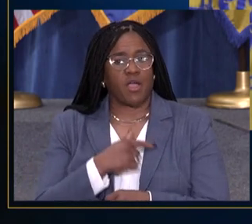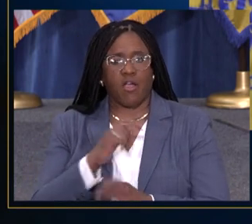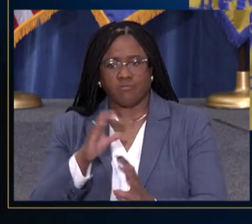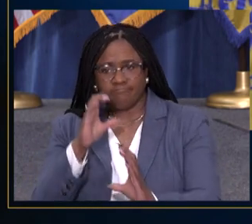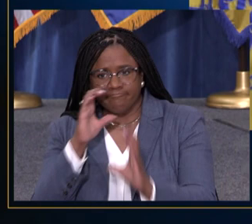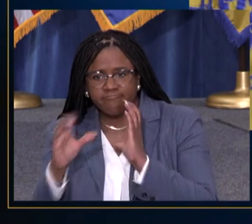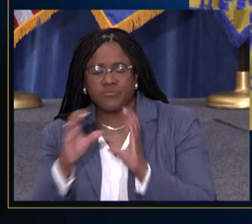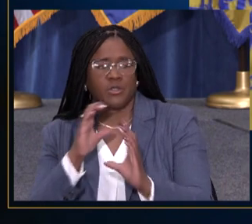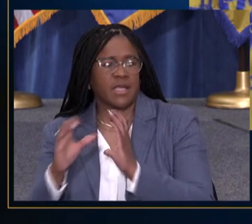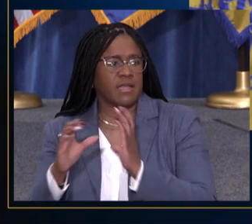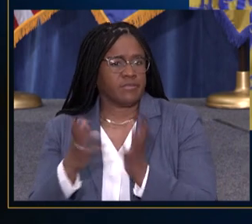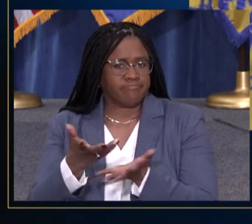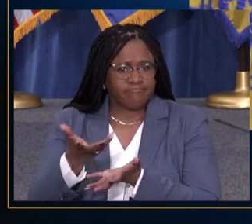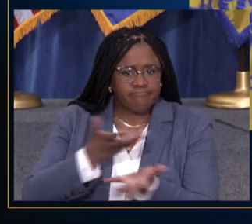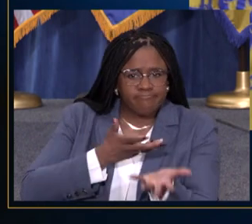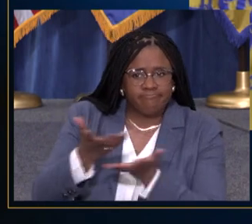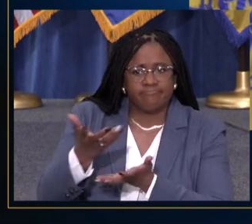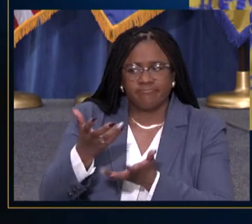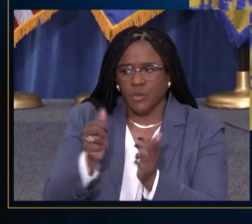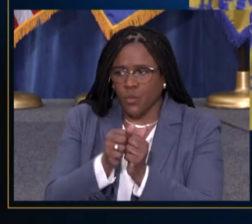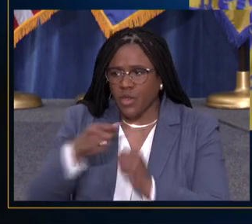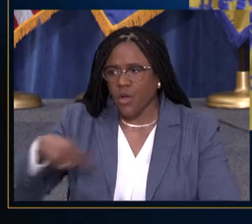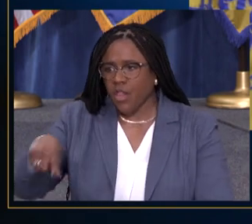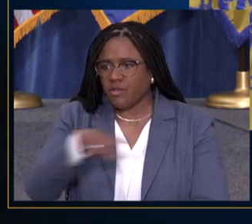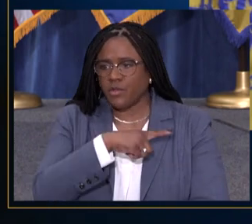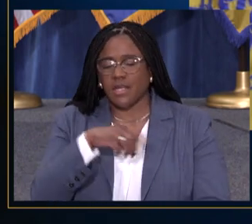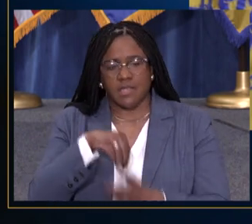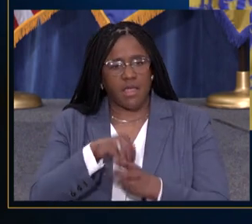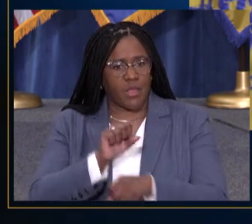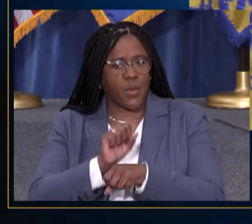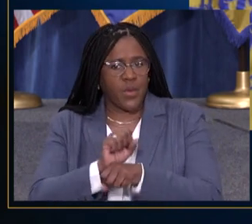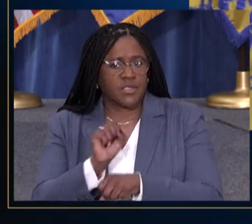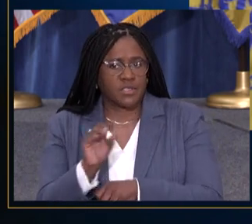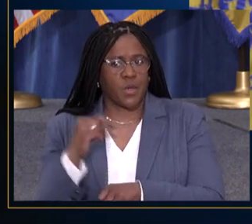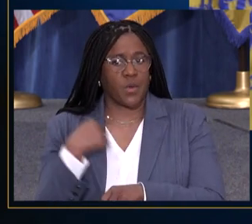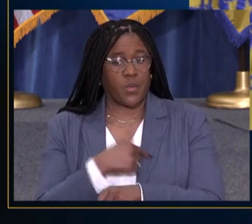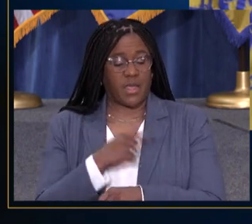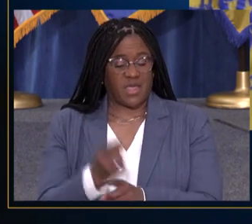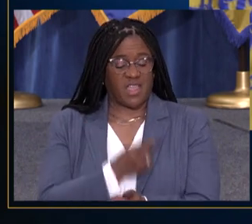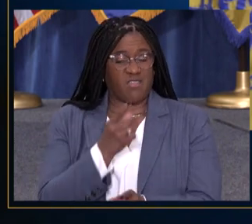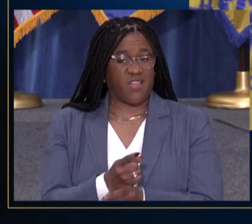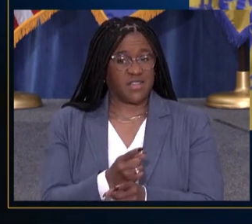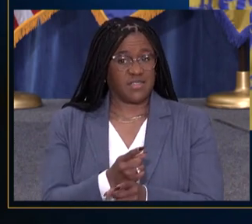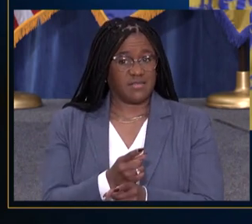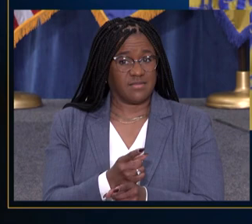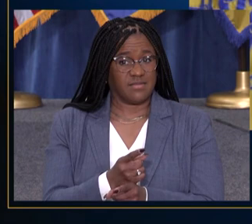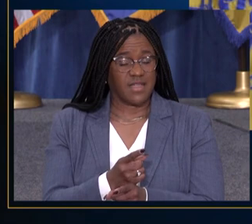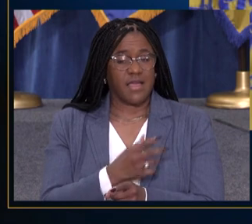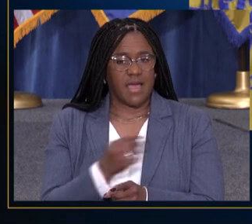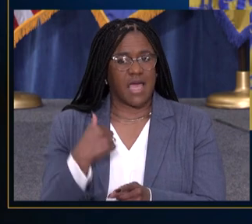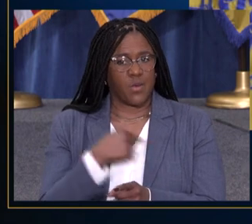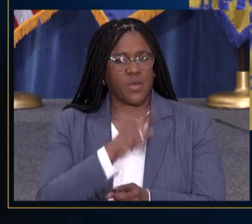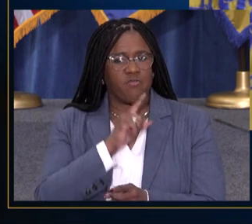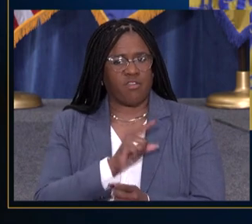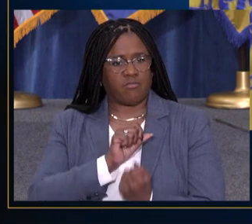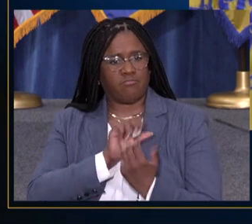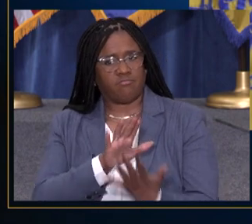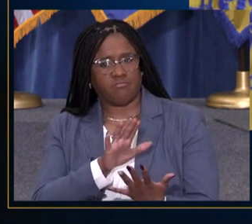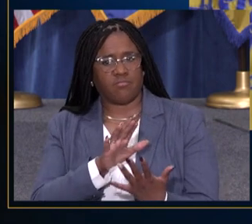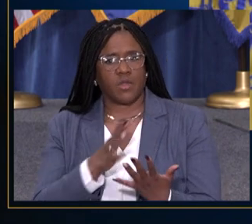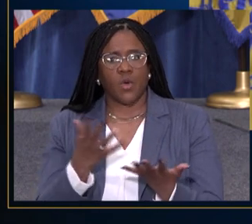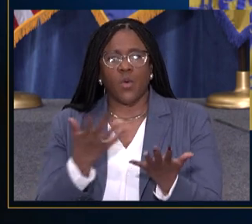communicating and engaging you all in this work so that we get it right and that we can address really the